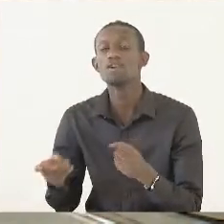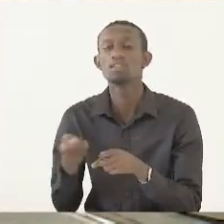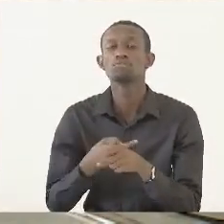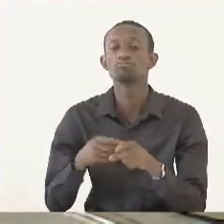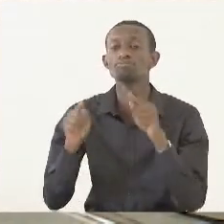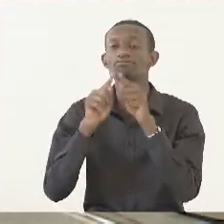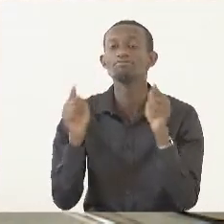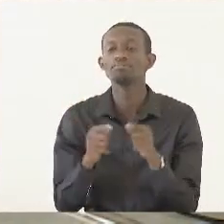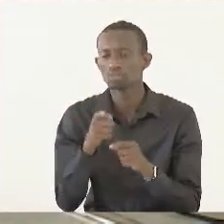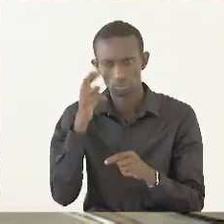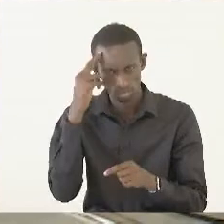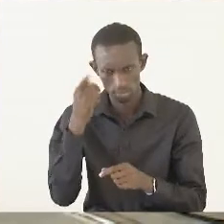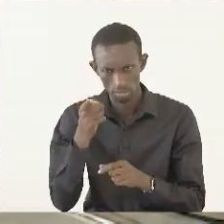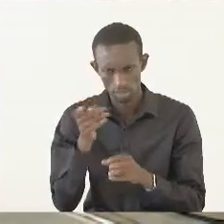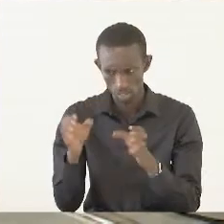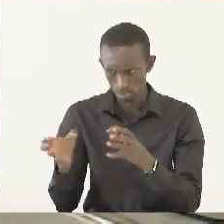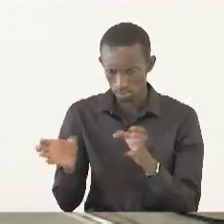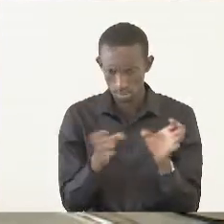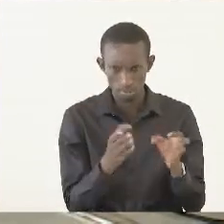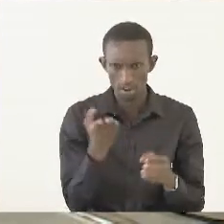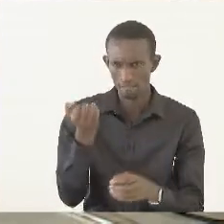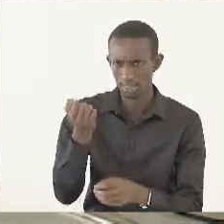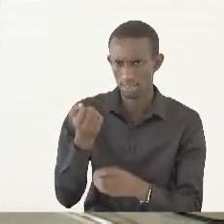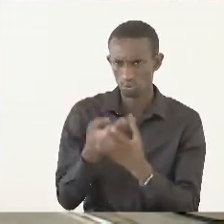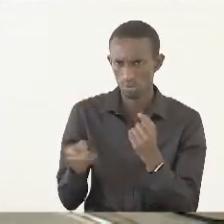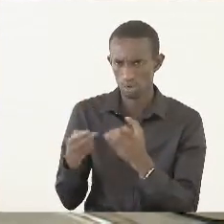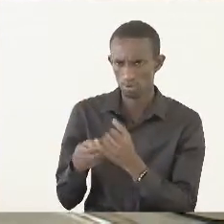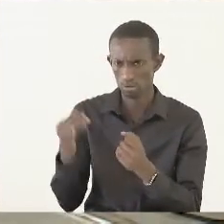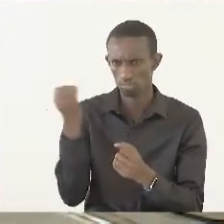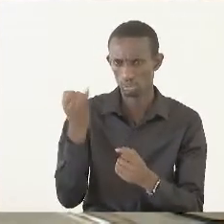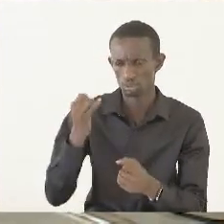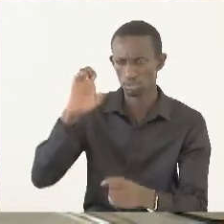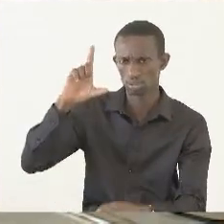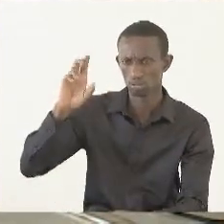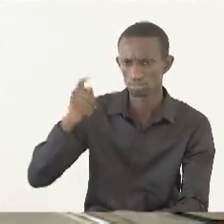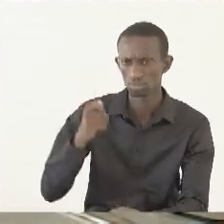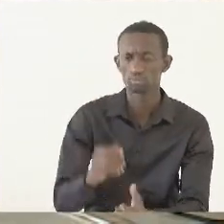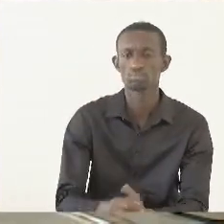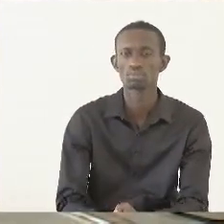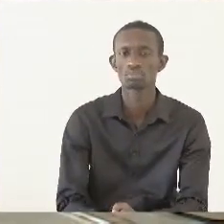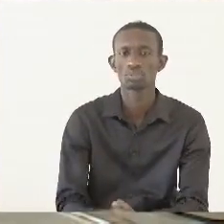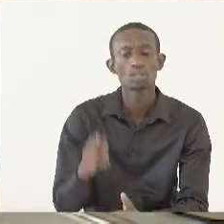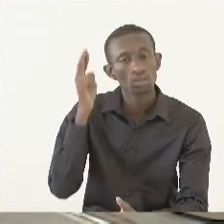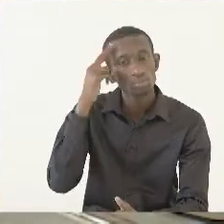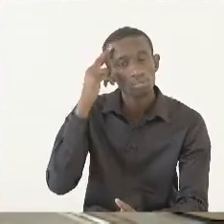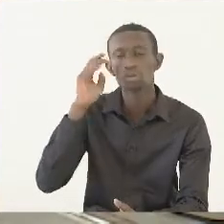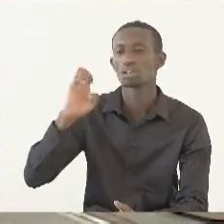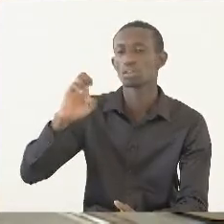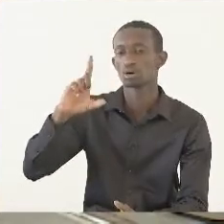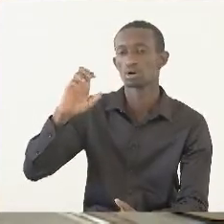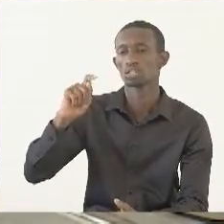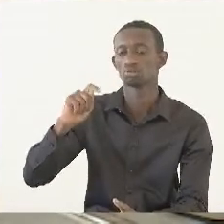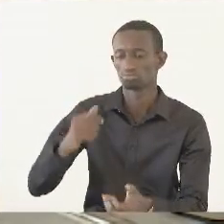have, remember those groups that withdraw the electrons. Remember electron donating groups.